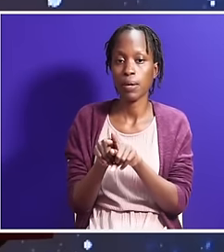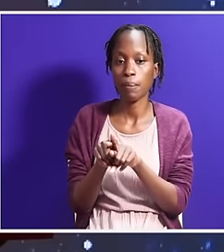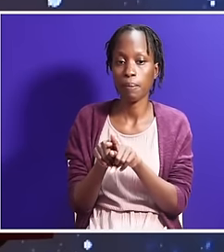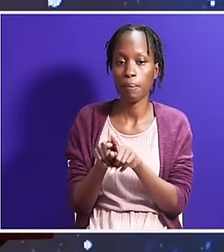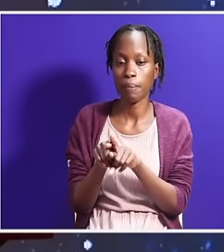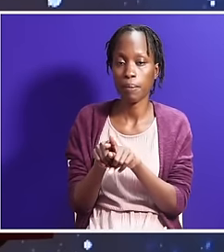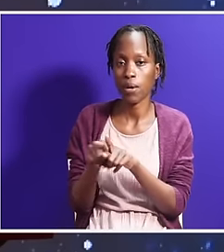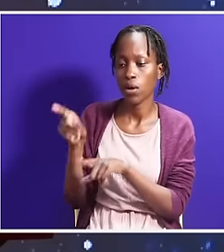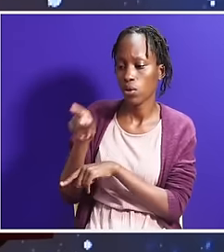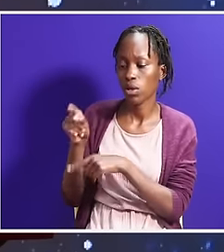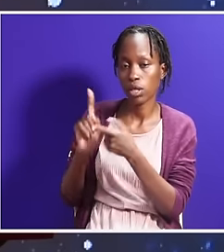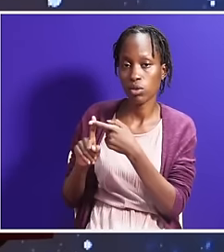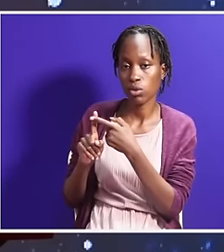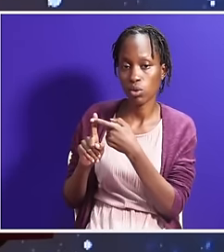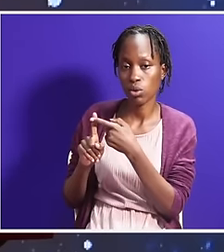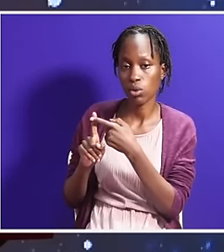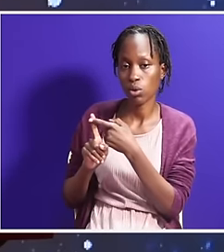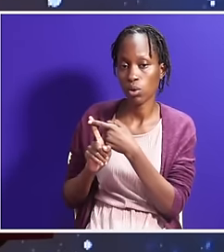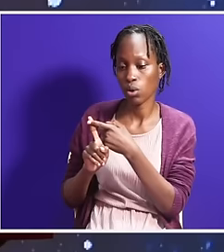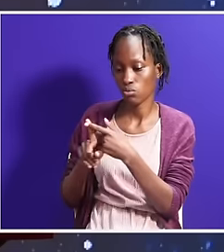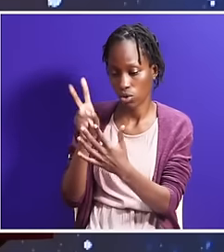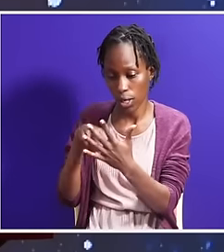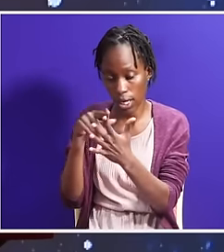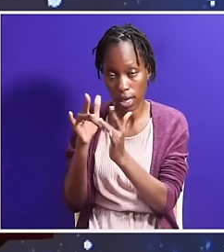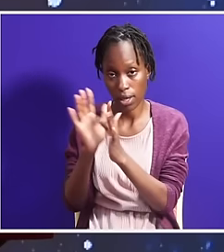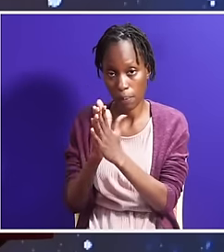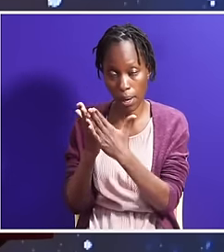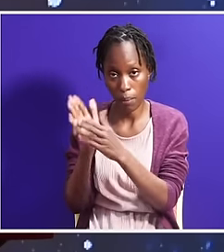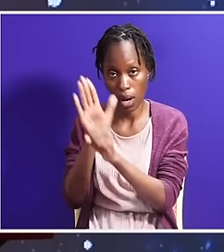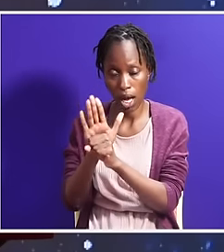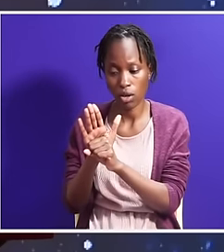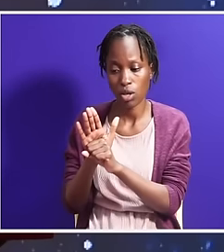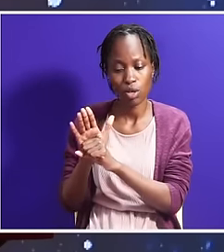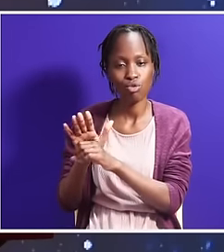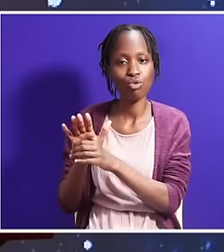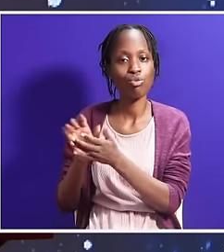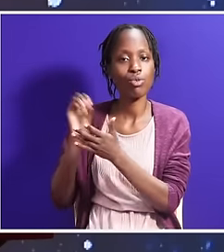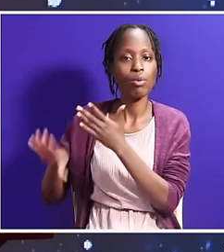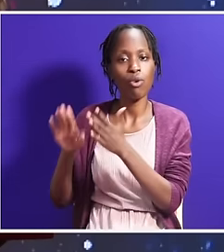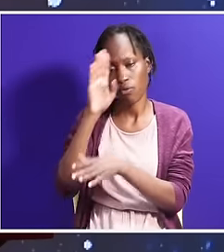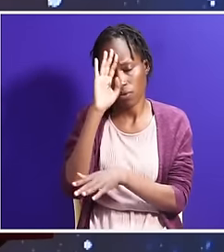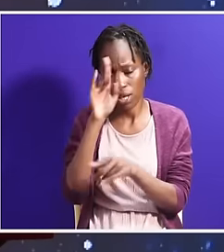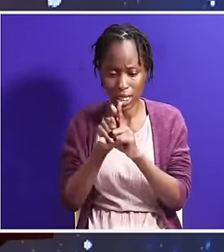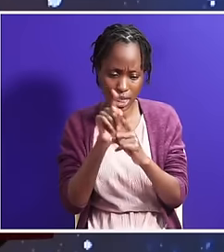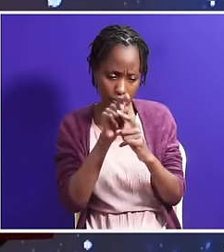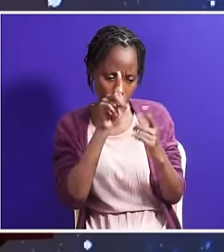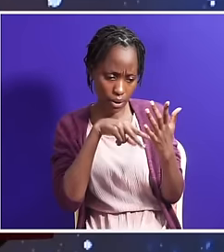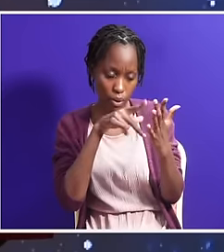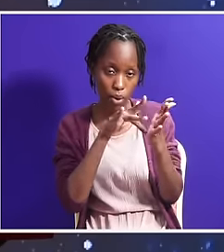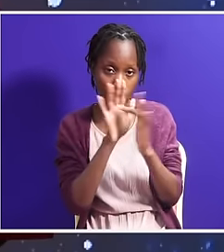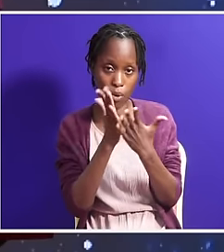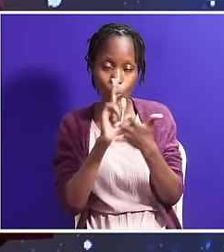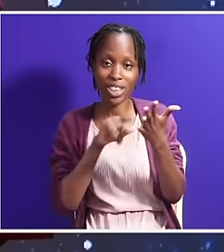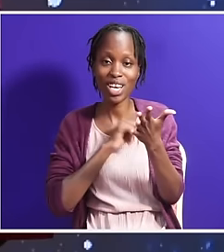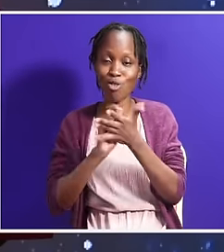immersing yourself in the Bible. Immerse yourself in what He wrote down for you.